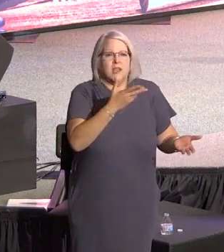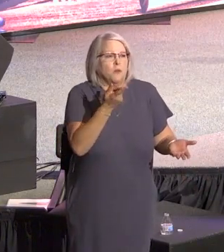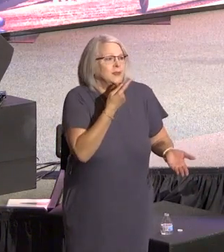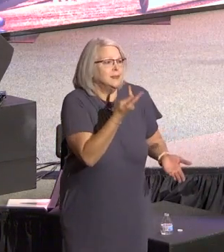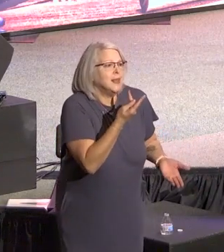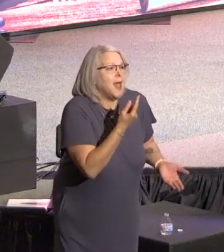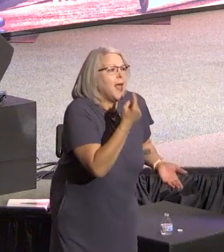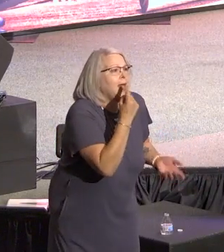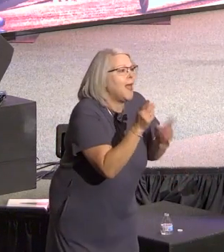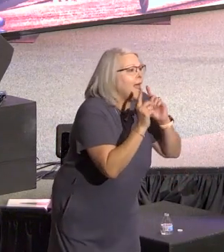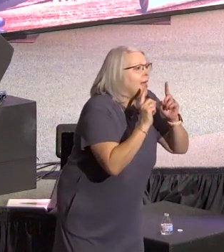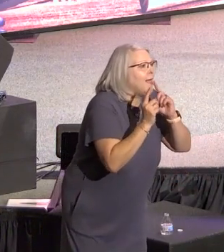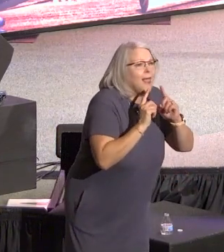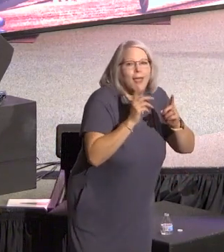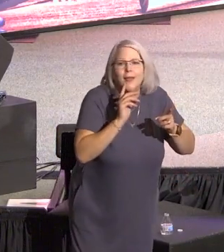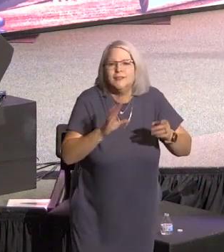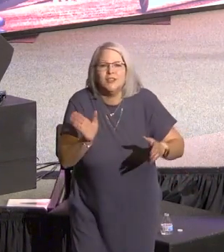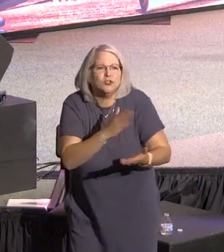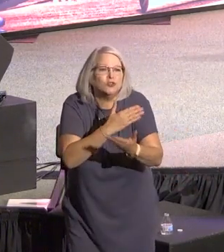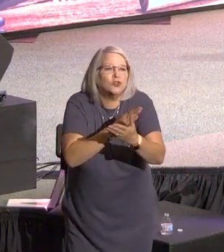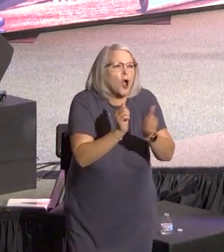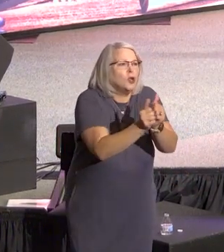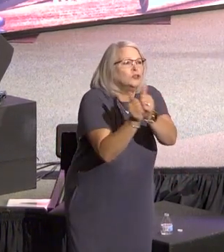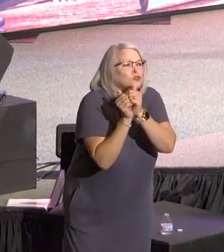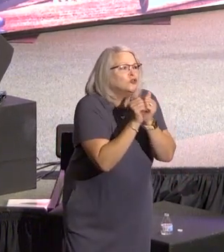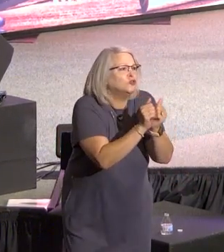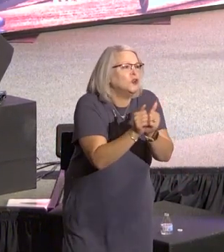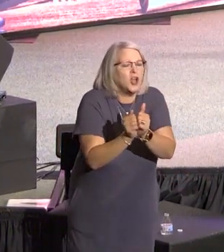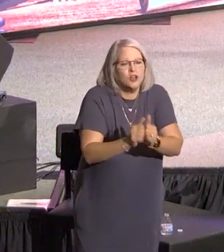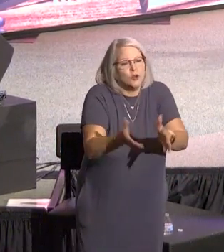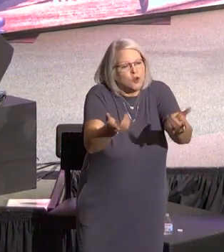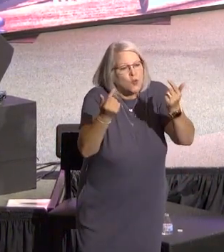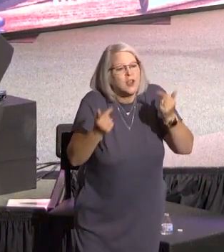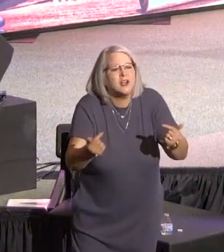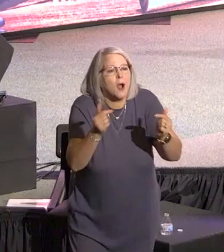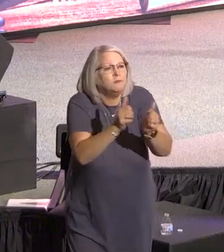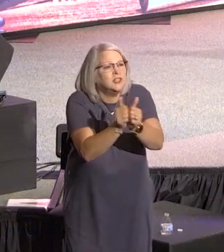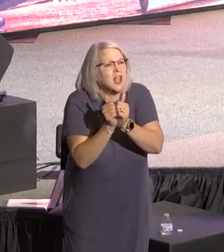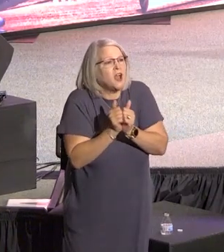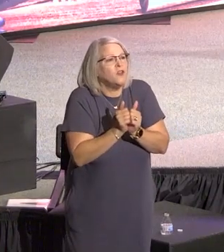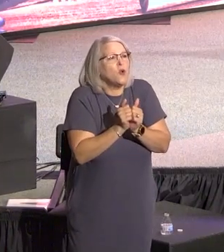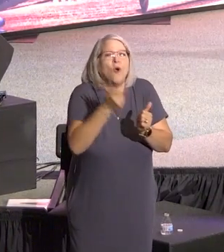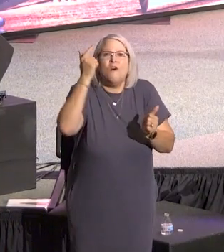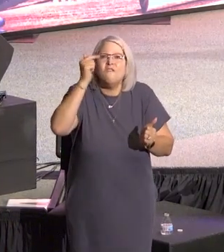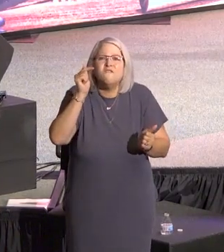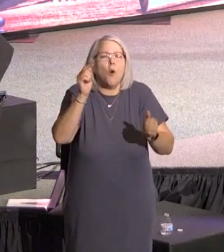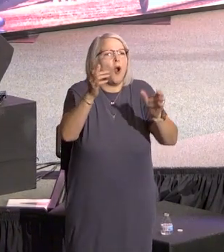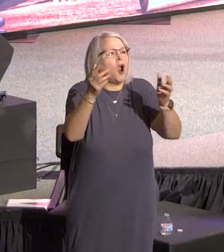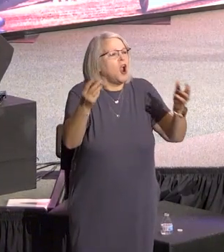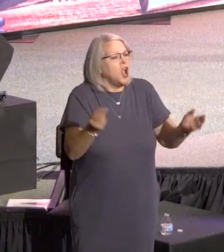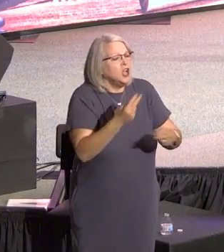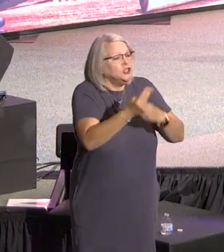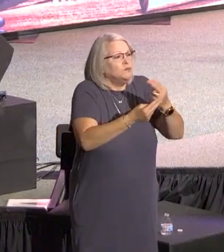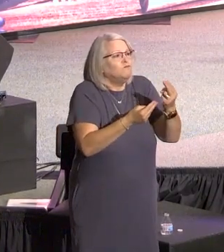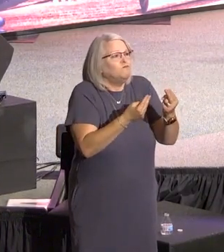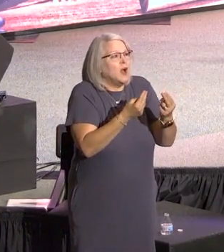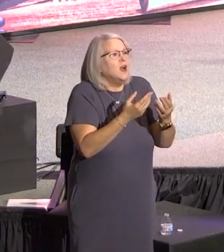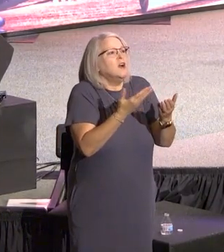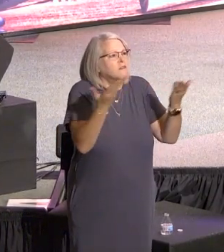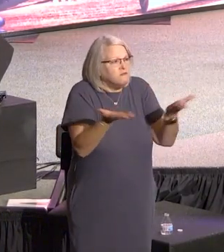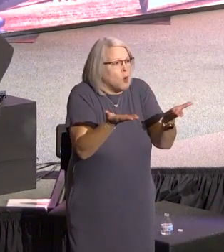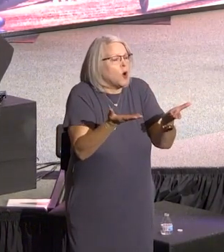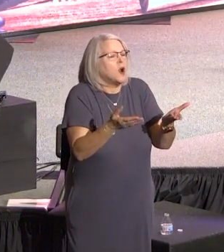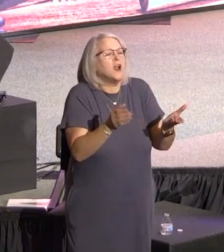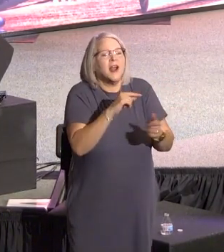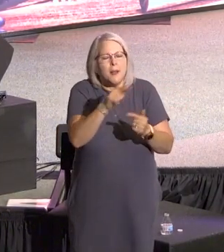every time we gather, every song that we sing, every time that we come together for unity and community, it is for